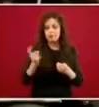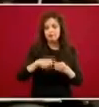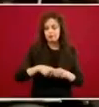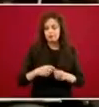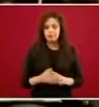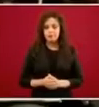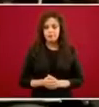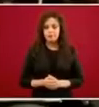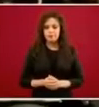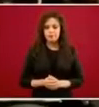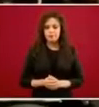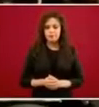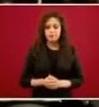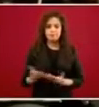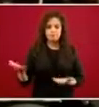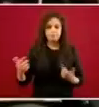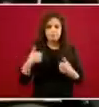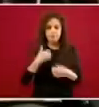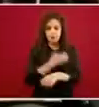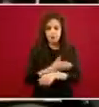online.